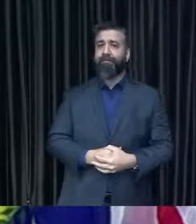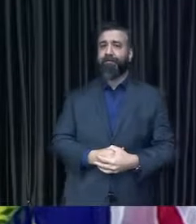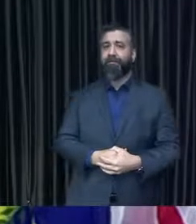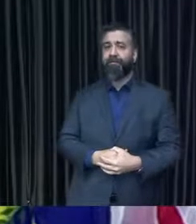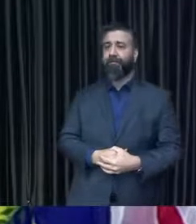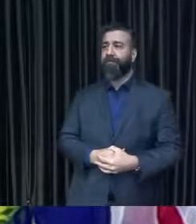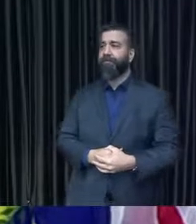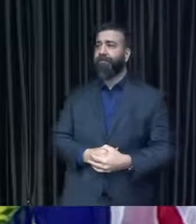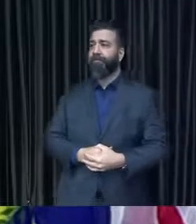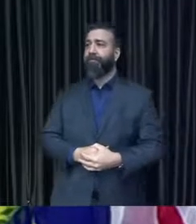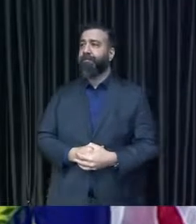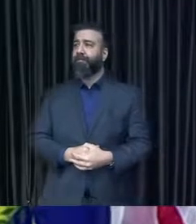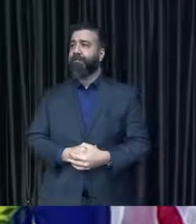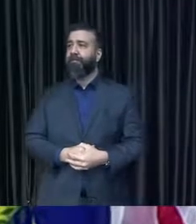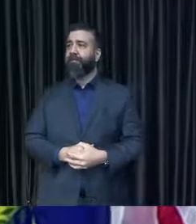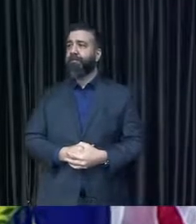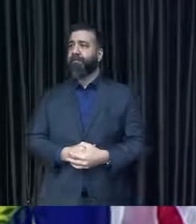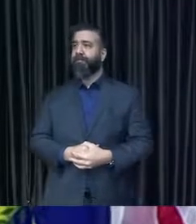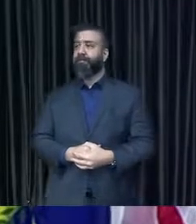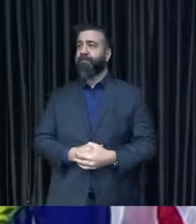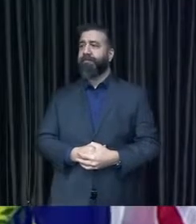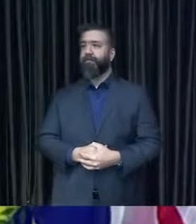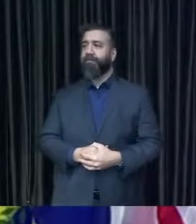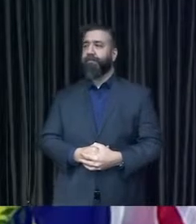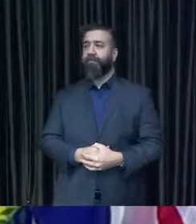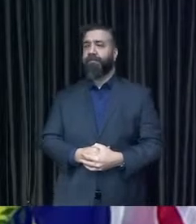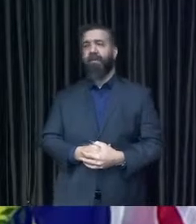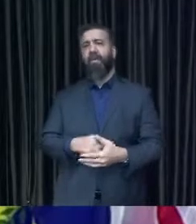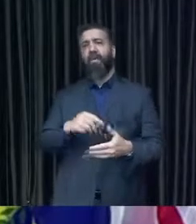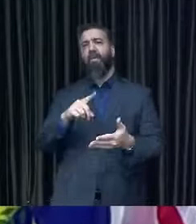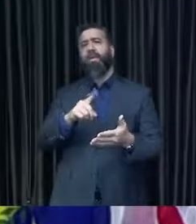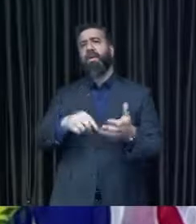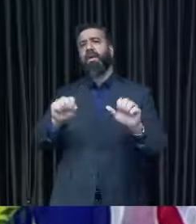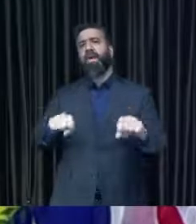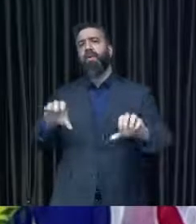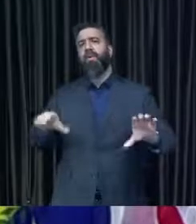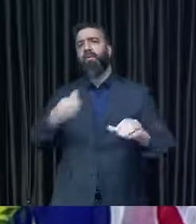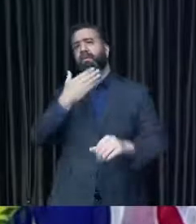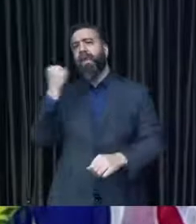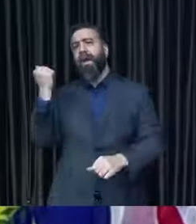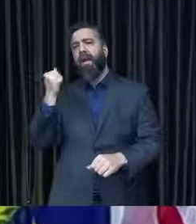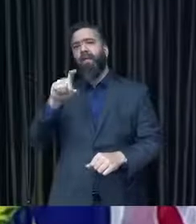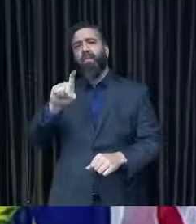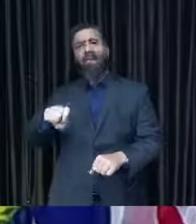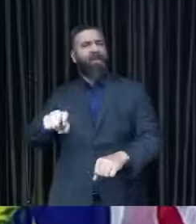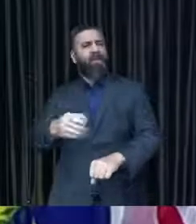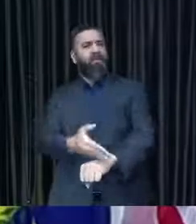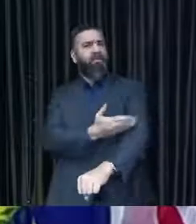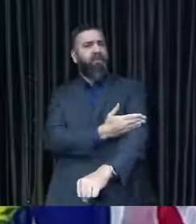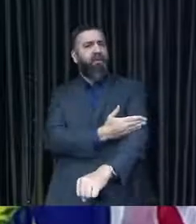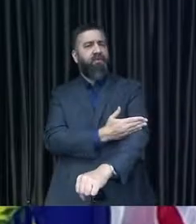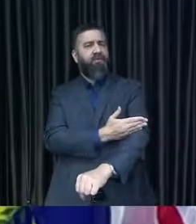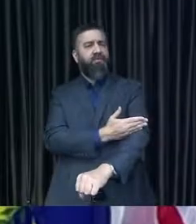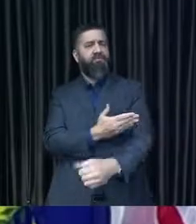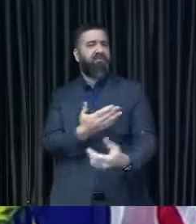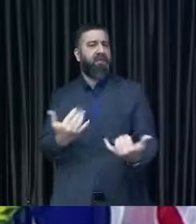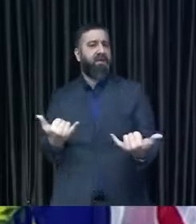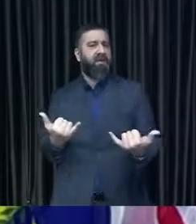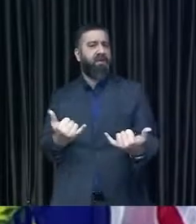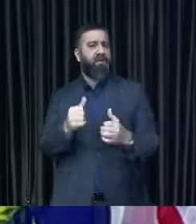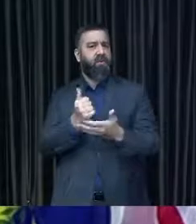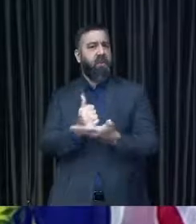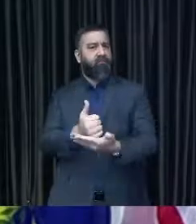Kind of a follow to that. What could be done better? What needs to be improved as we roll out the vaccine to more